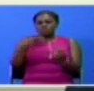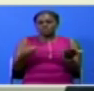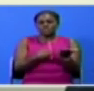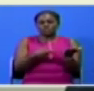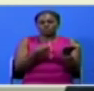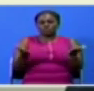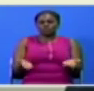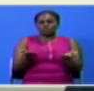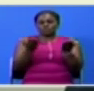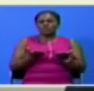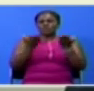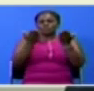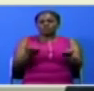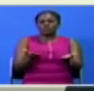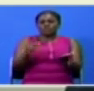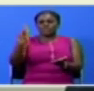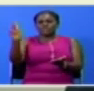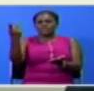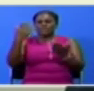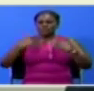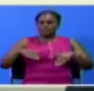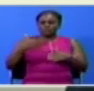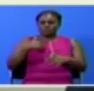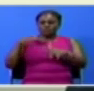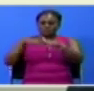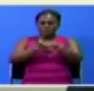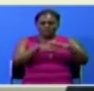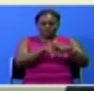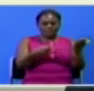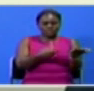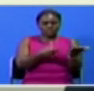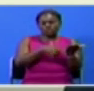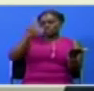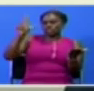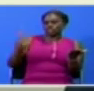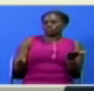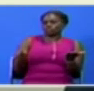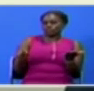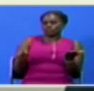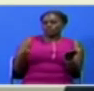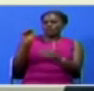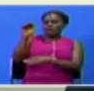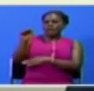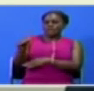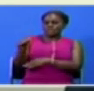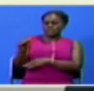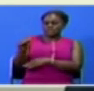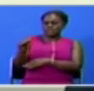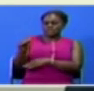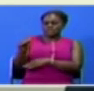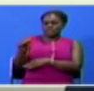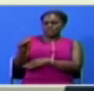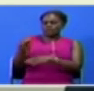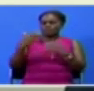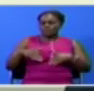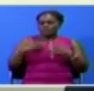the market and providing every single Kenyan the opportunity to have access to data at affordable prices, call upon and willing and able operators